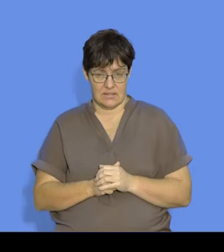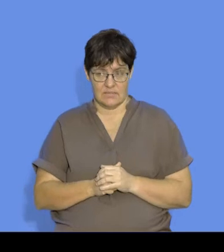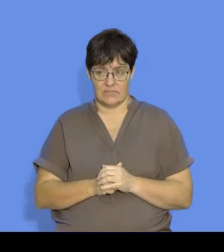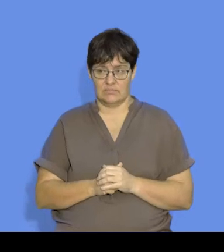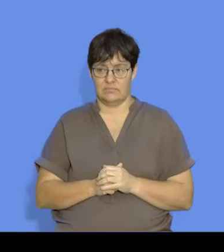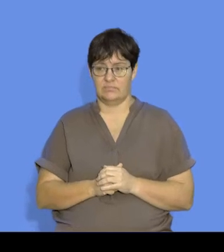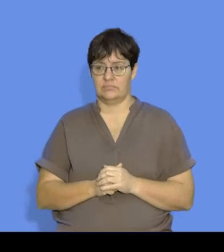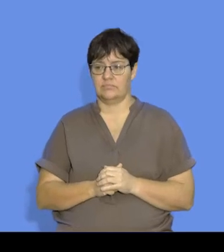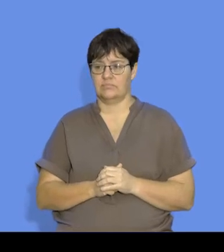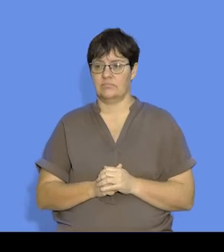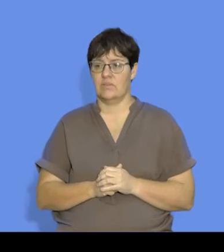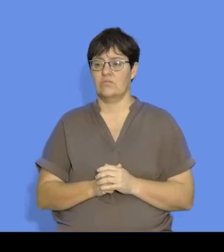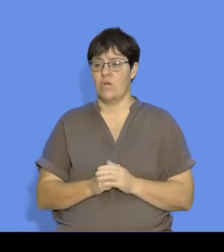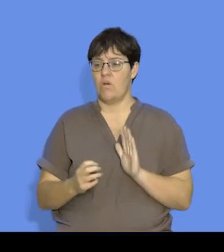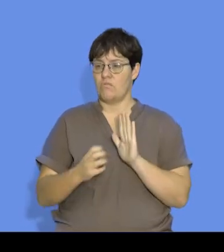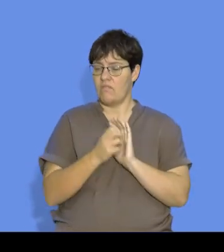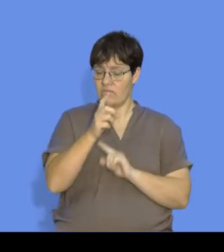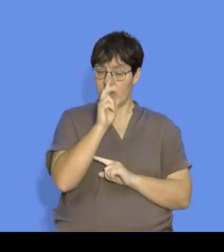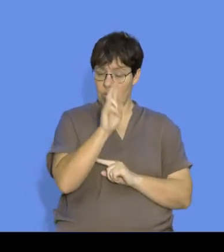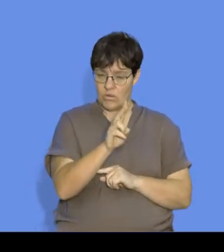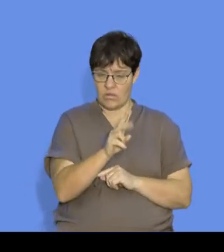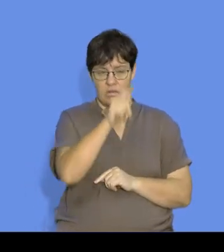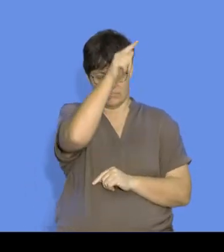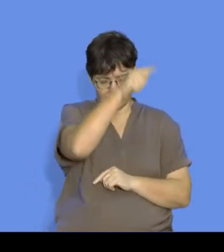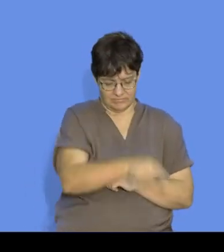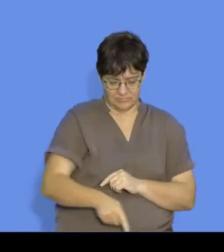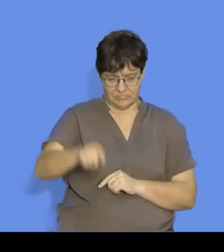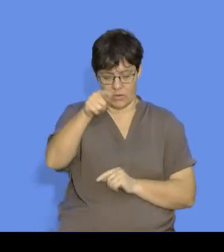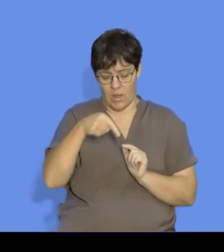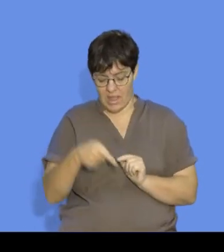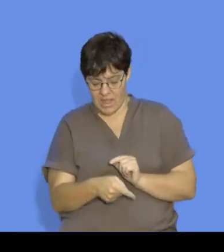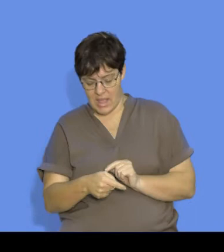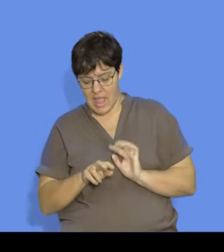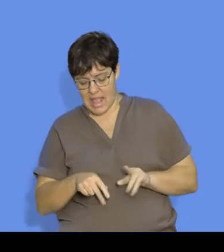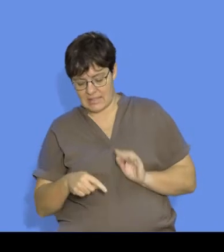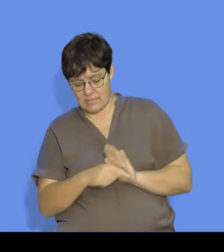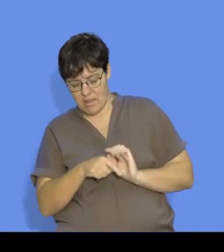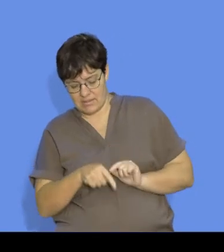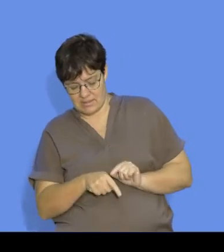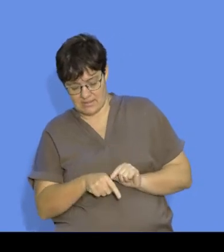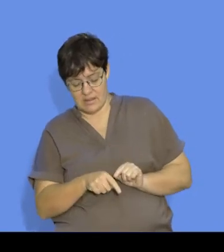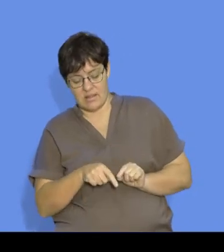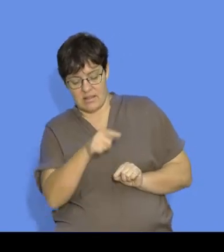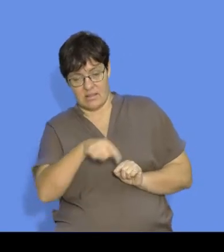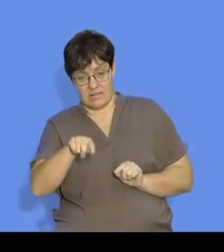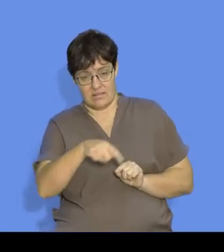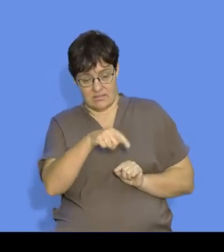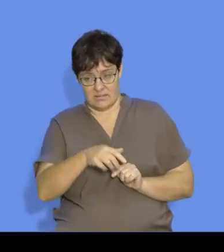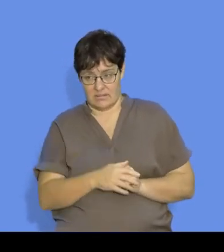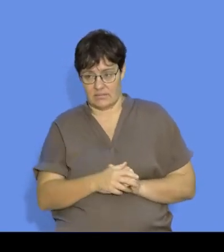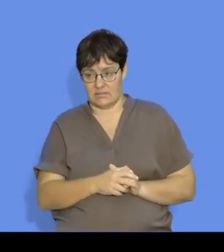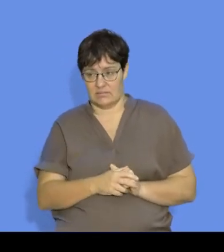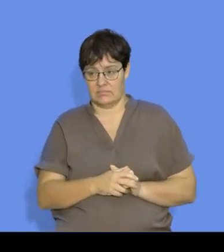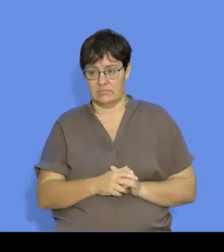18 there as the y-intercept. So the graph will then look like this, right? Where the turning point